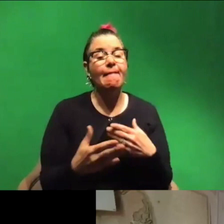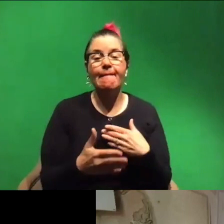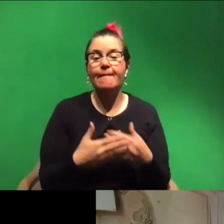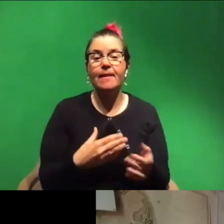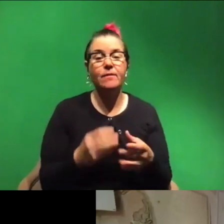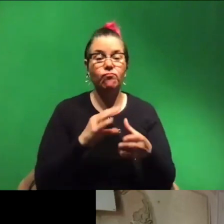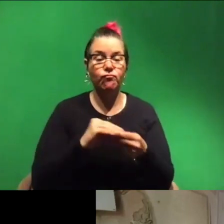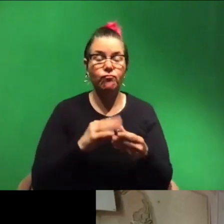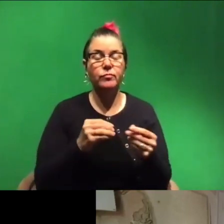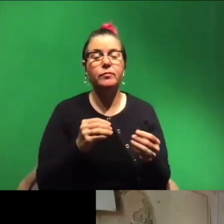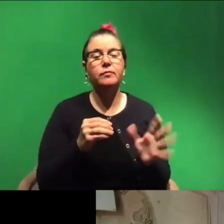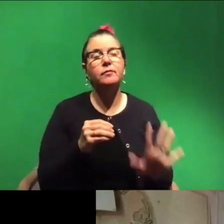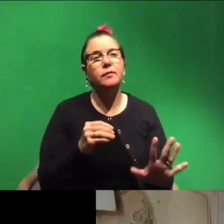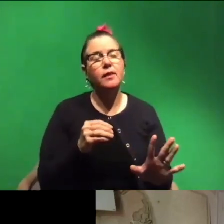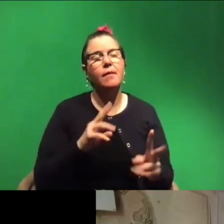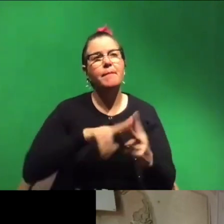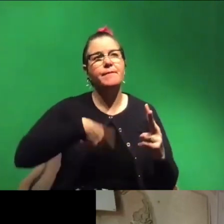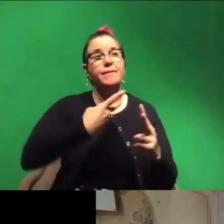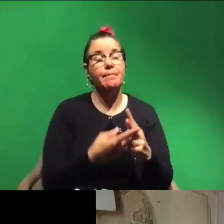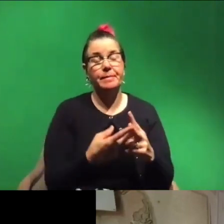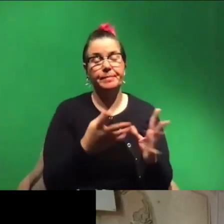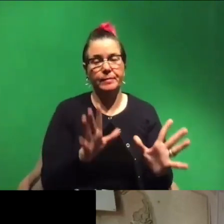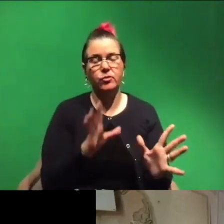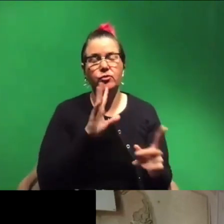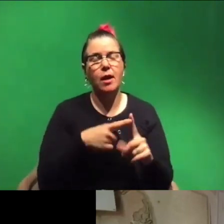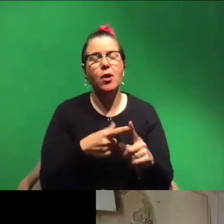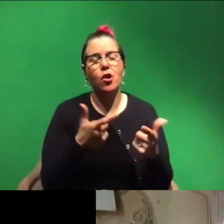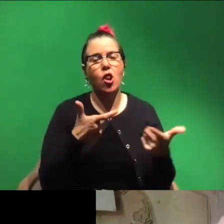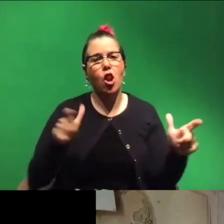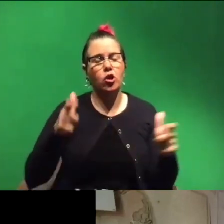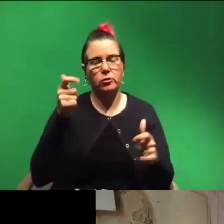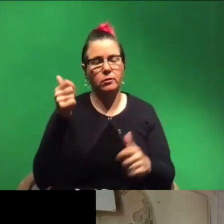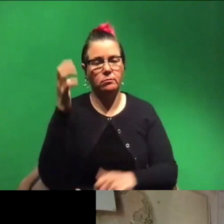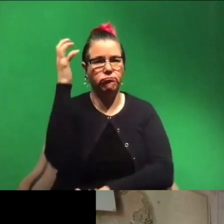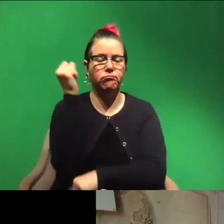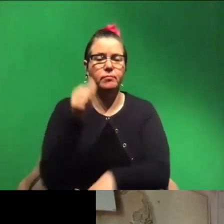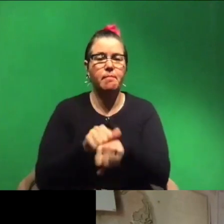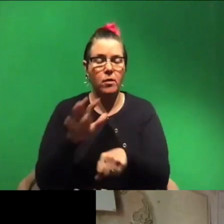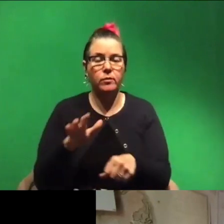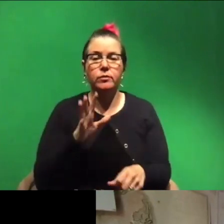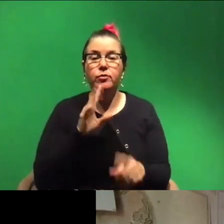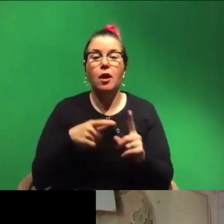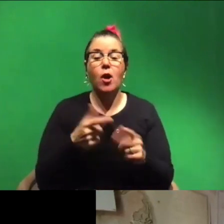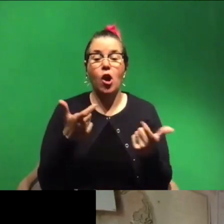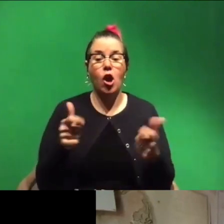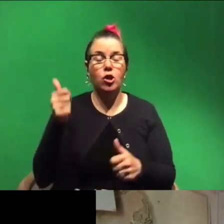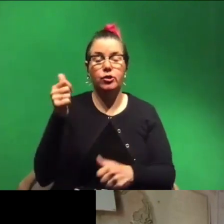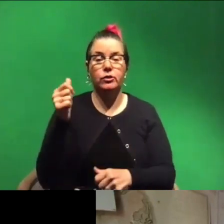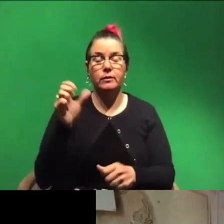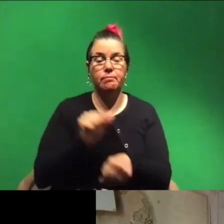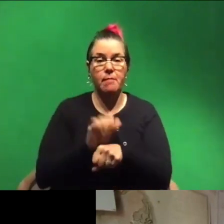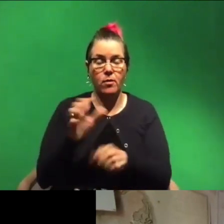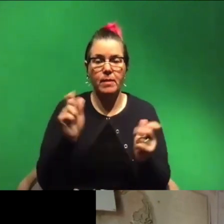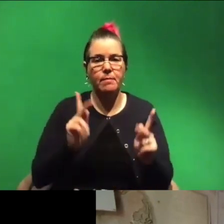what I'm going to flip that around and go and talk about the largest mountain because it's easier. You can talk about what the largest mountain is, and a lot of people would